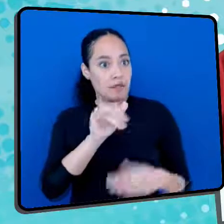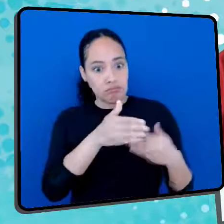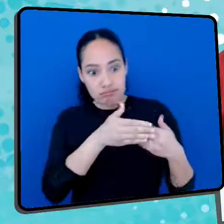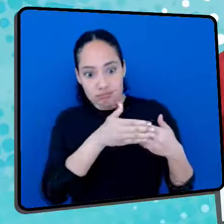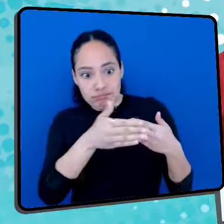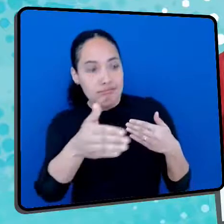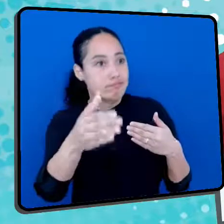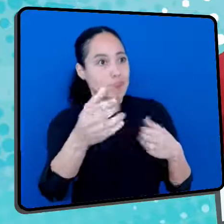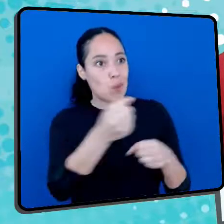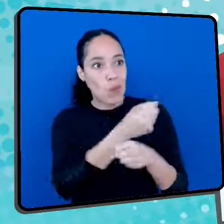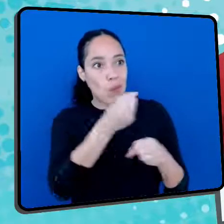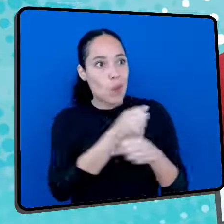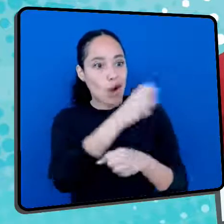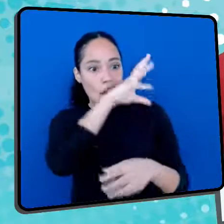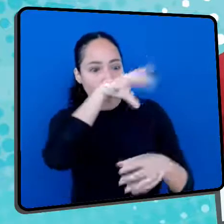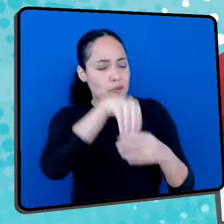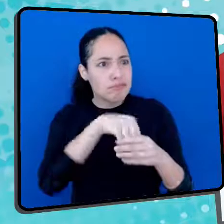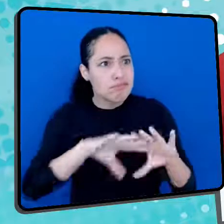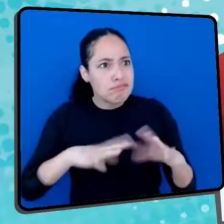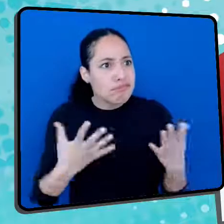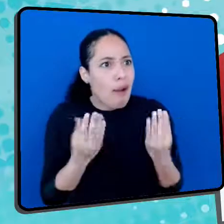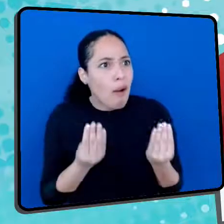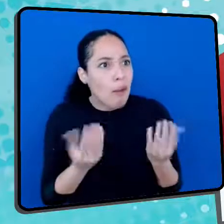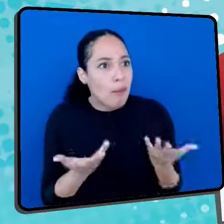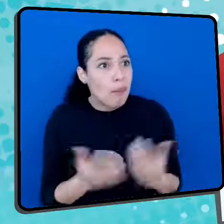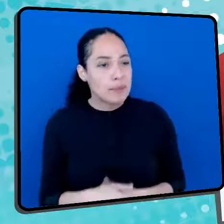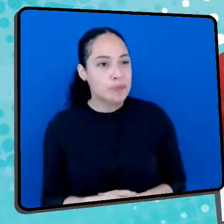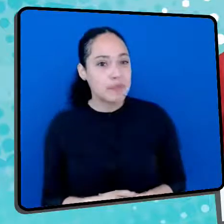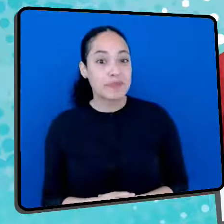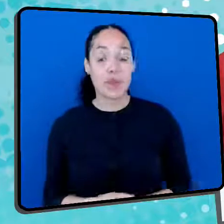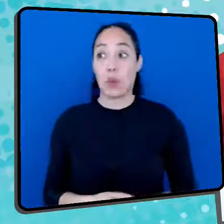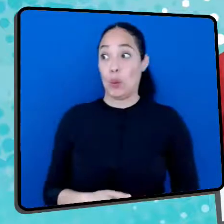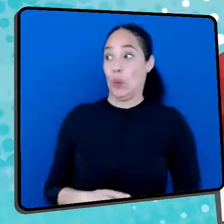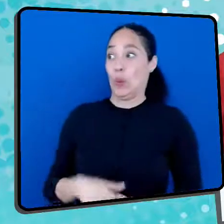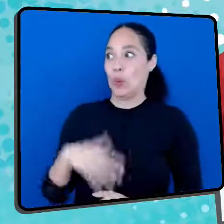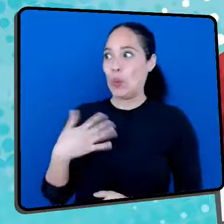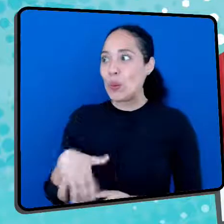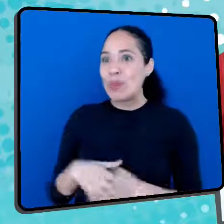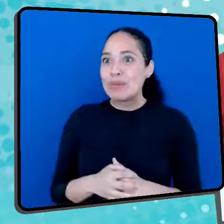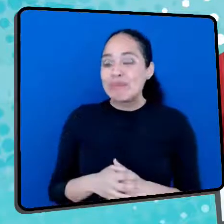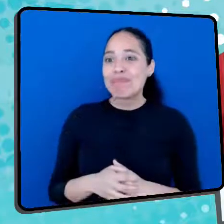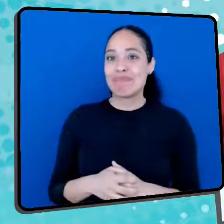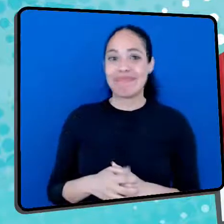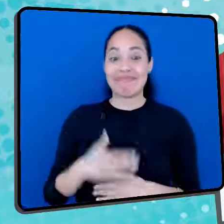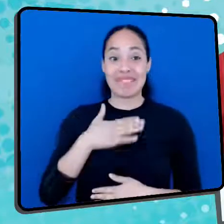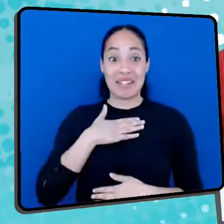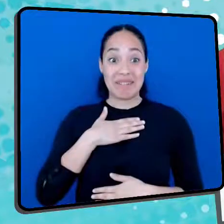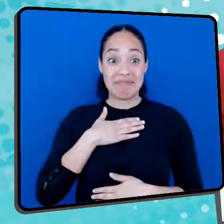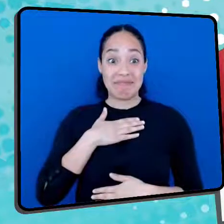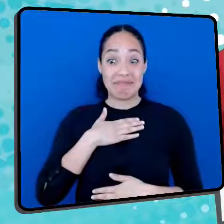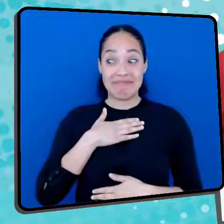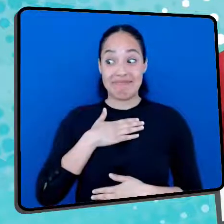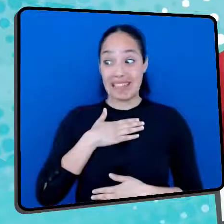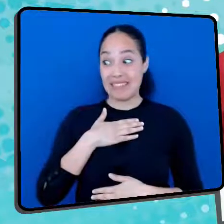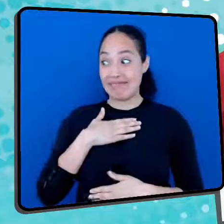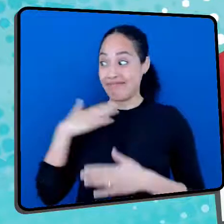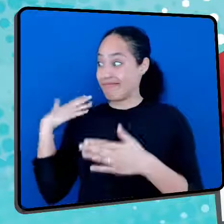story? Ooh, well, my story is like a fairy tale. I always refer to it like